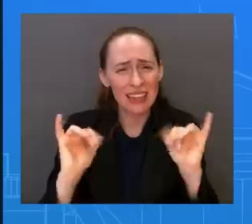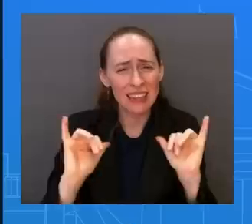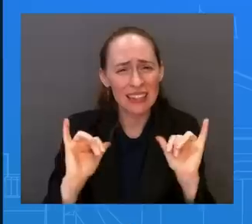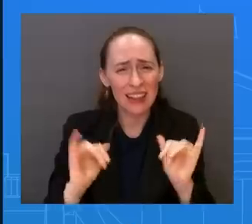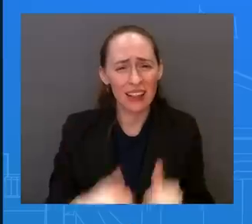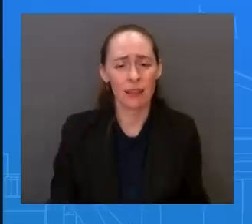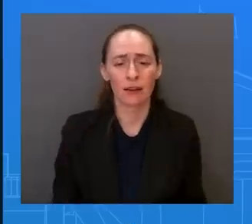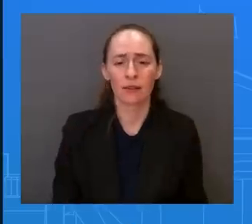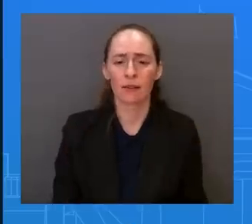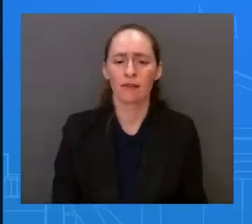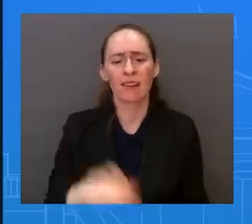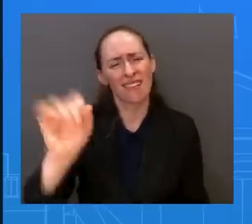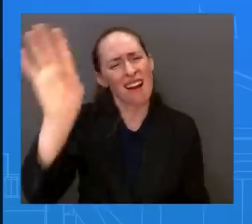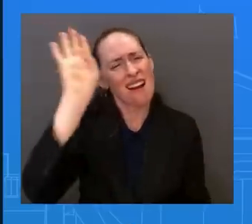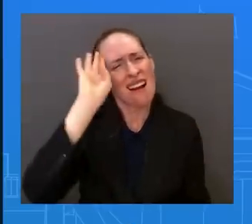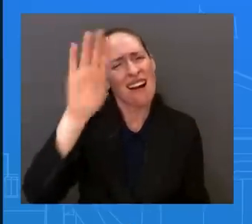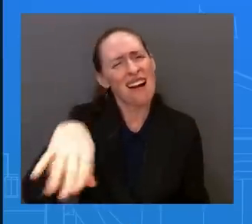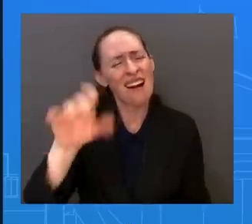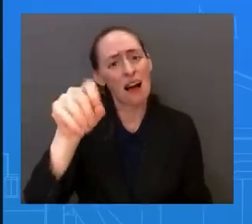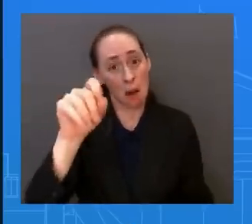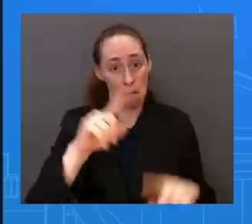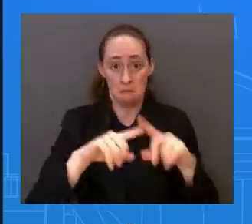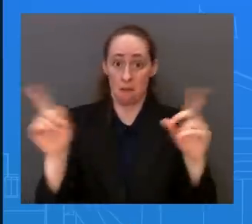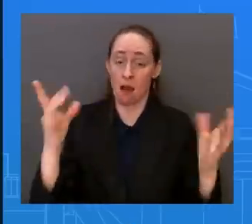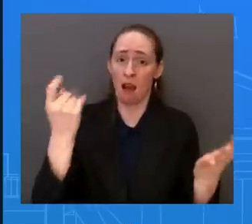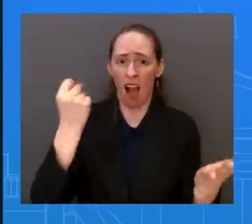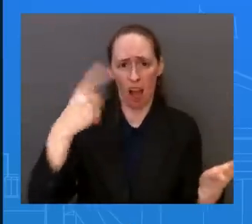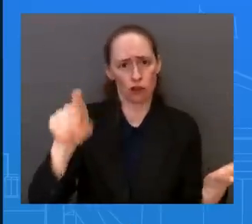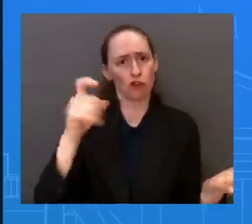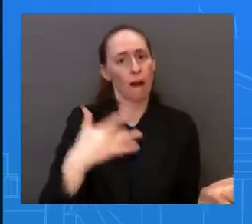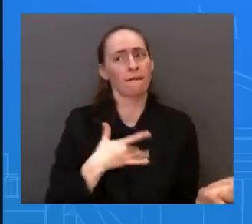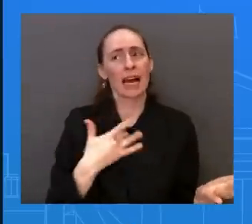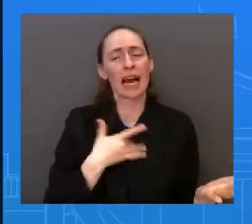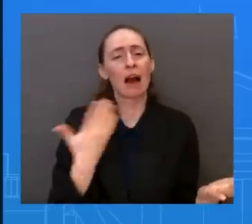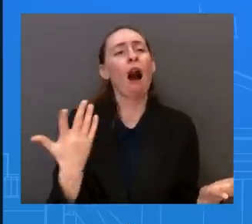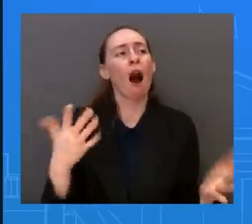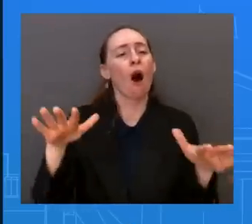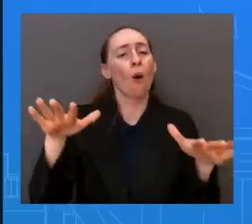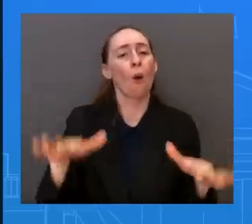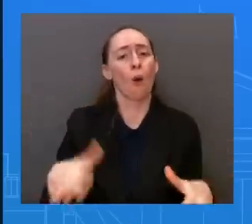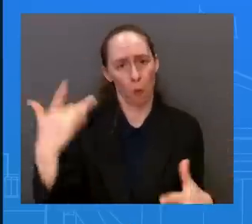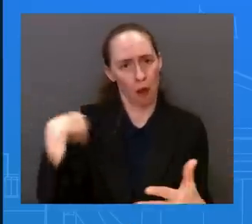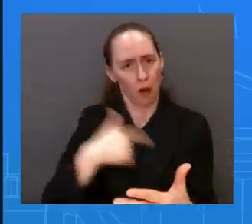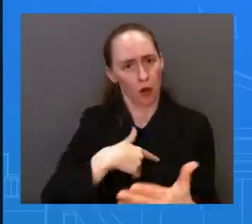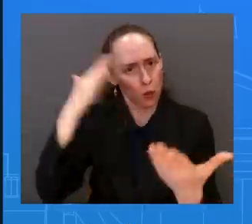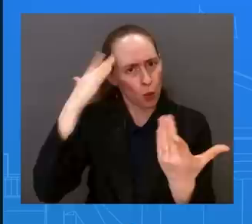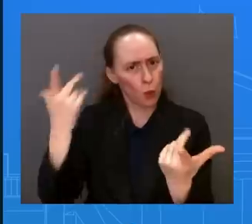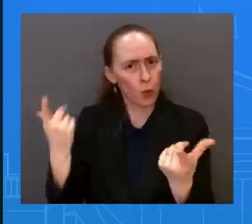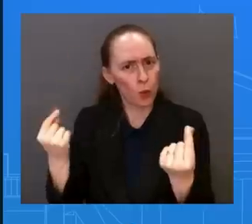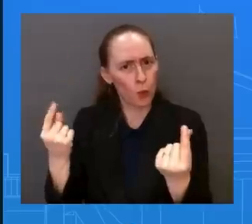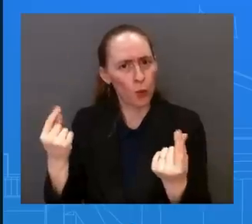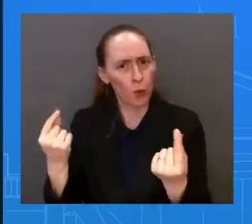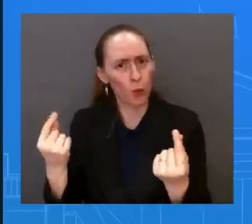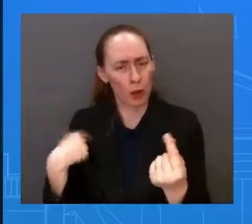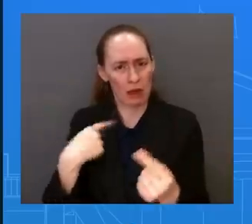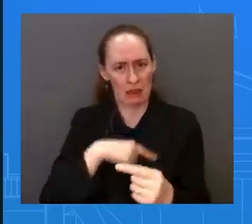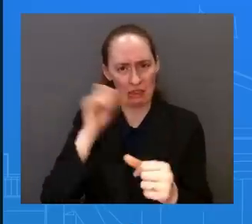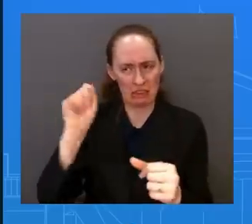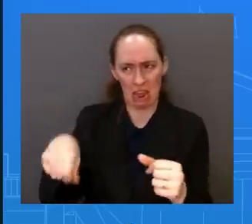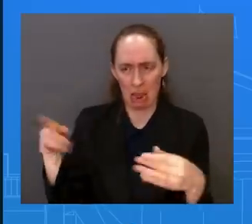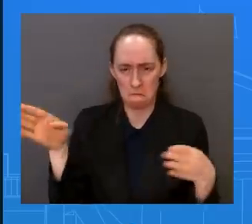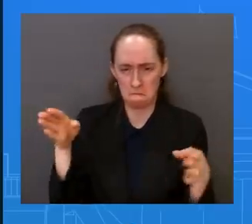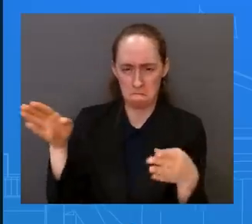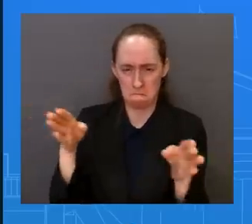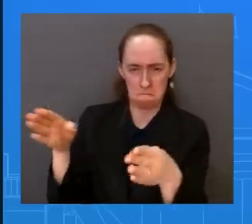made, that we know how to keep making progress going forward. So, as you said, we have made a lot of progress. Inflation is